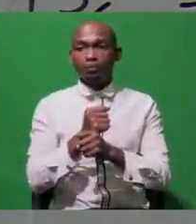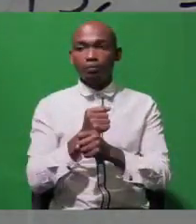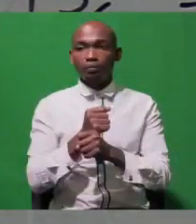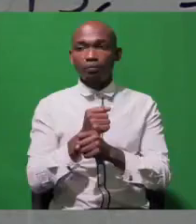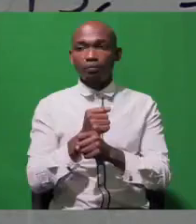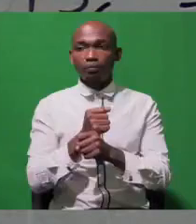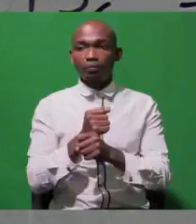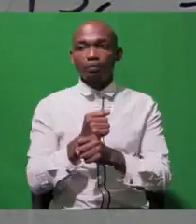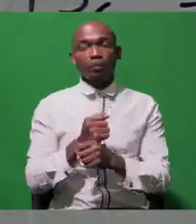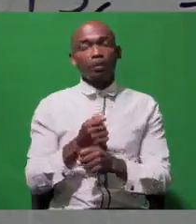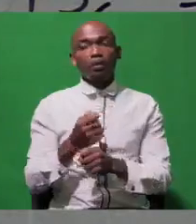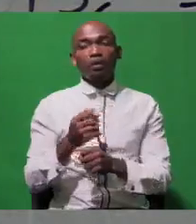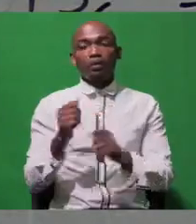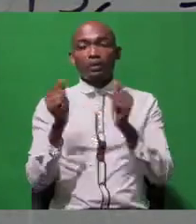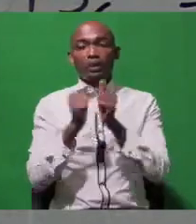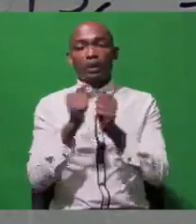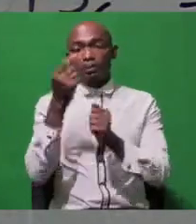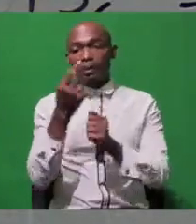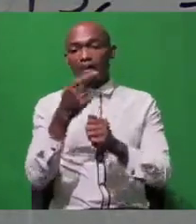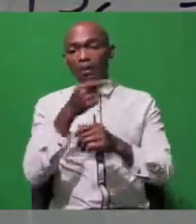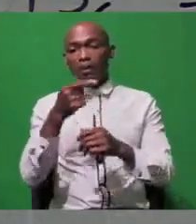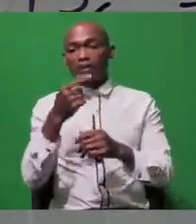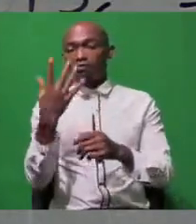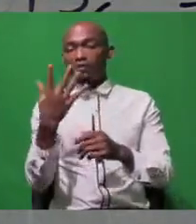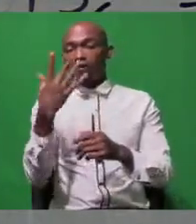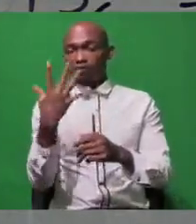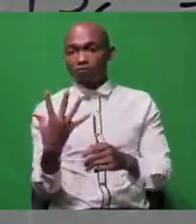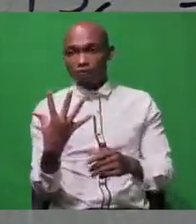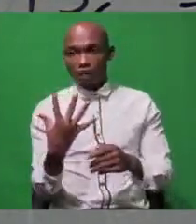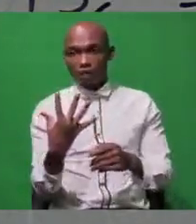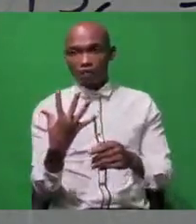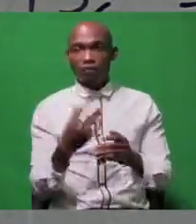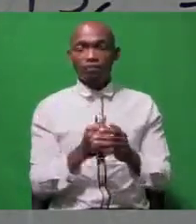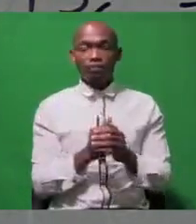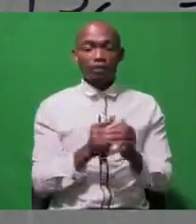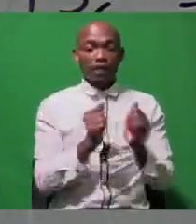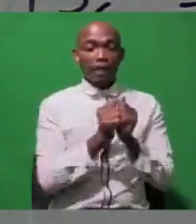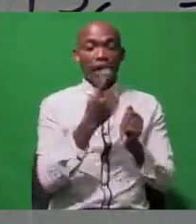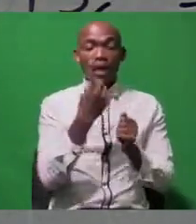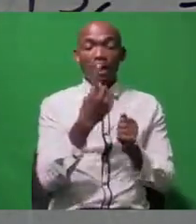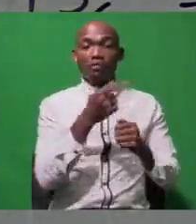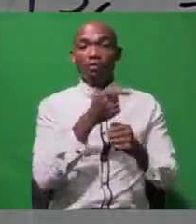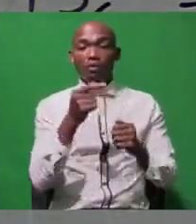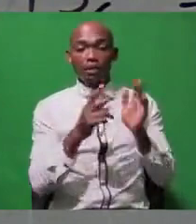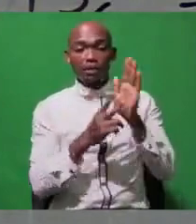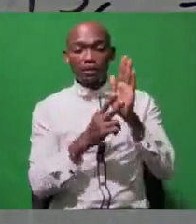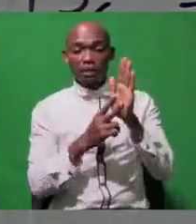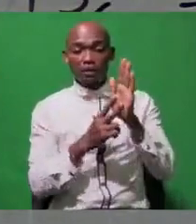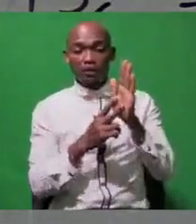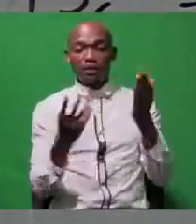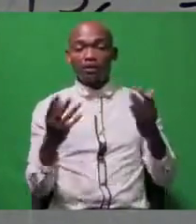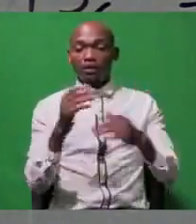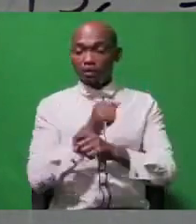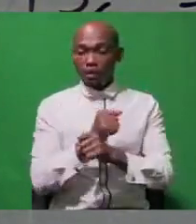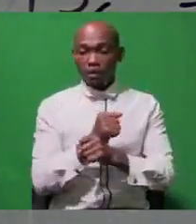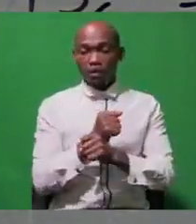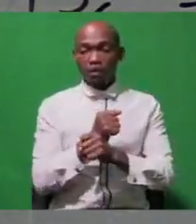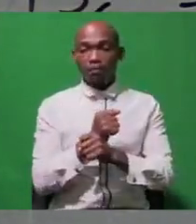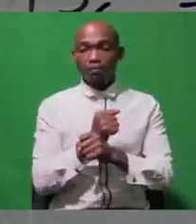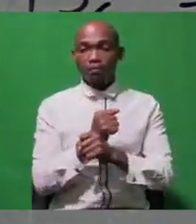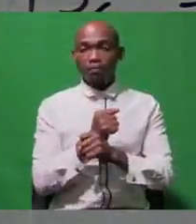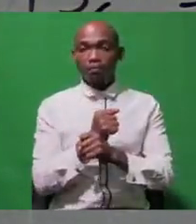10 minus 5, 5, remain 1, 11 minus 7, you got